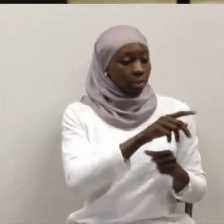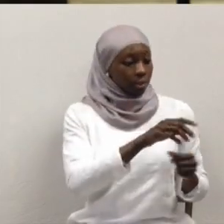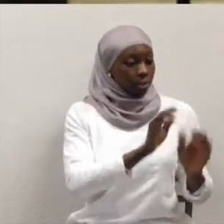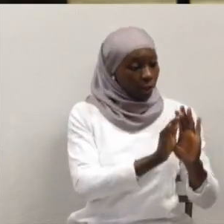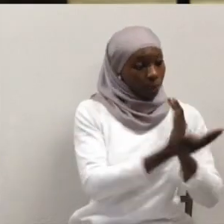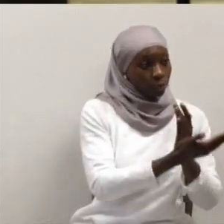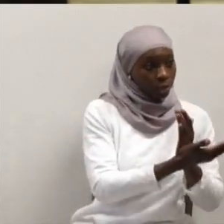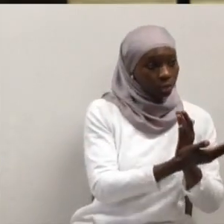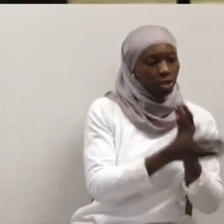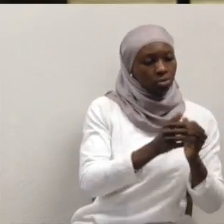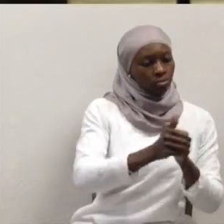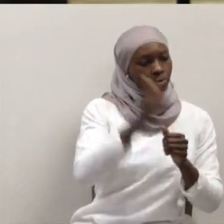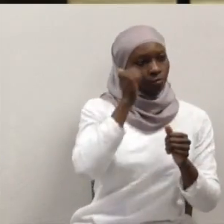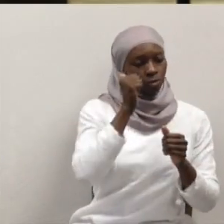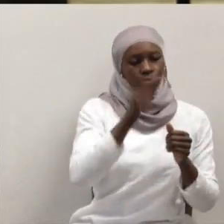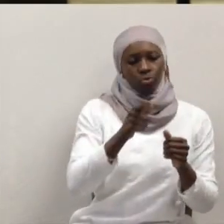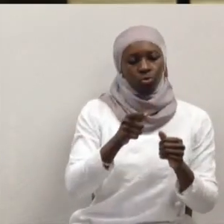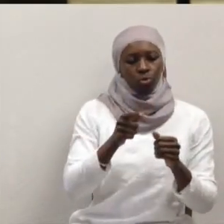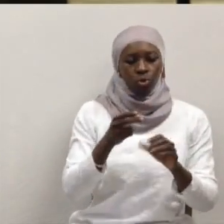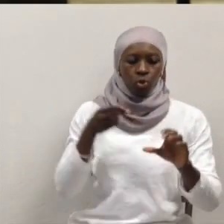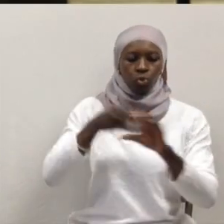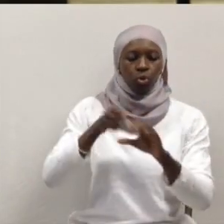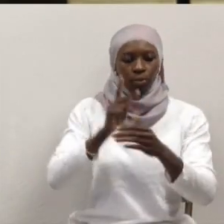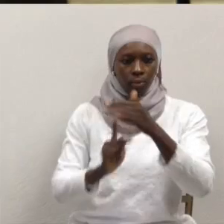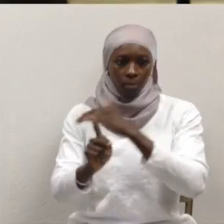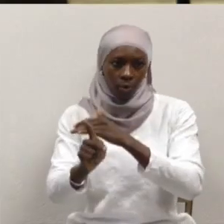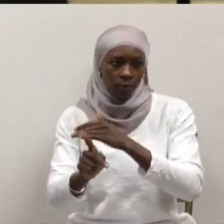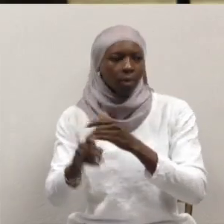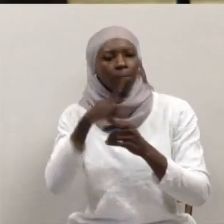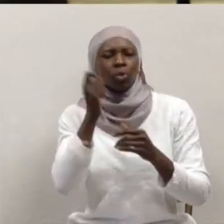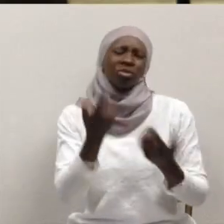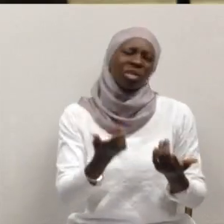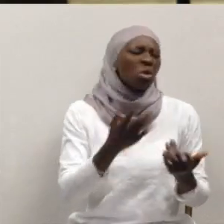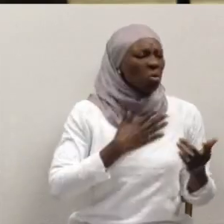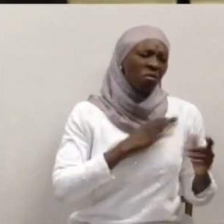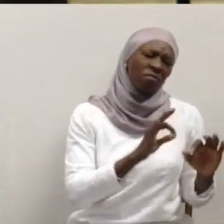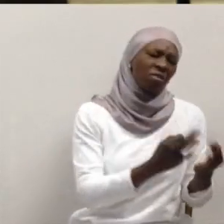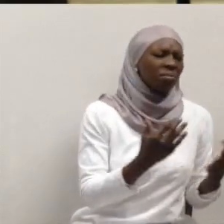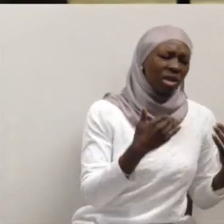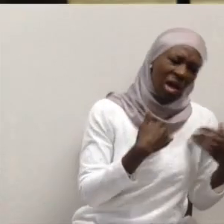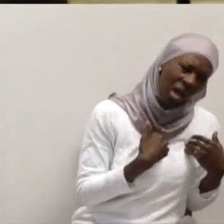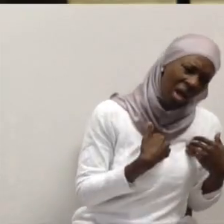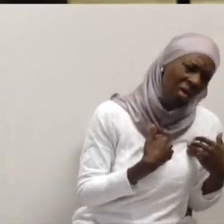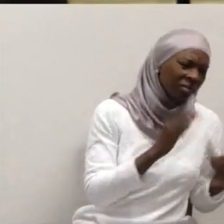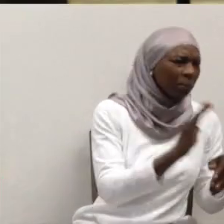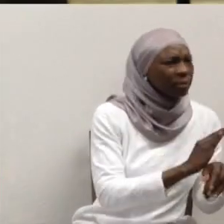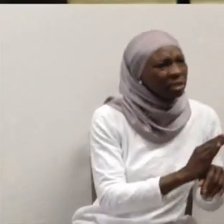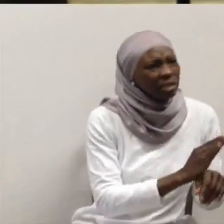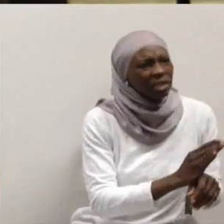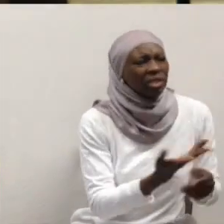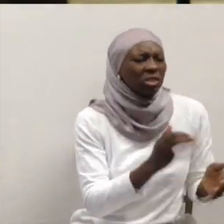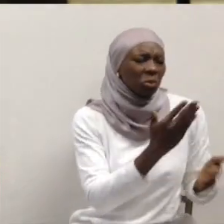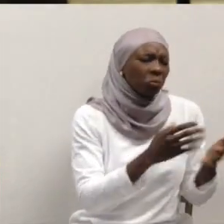family. Not real fear, but it is an excuse because everybody has families. Those who